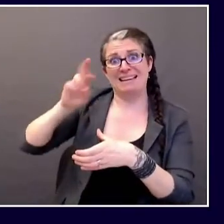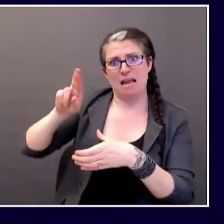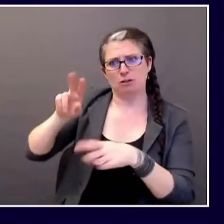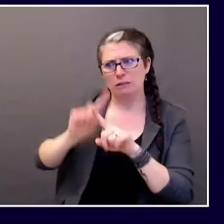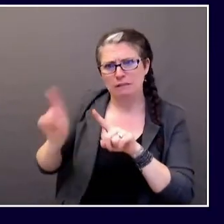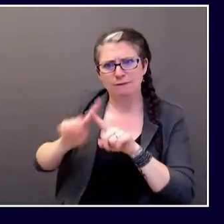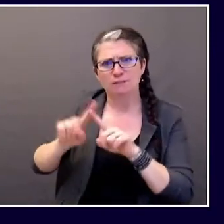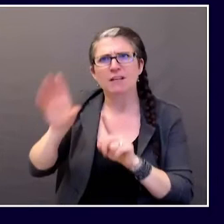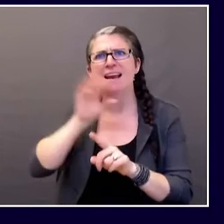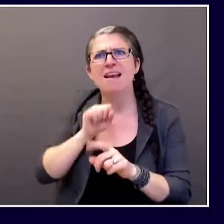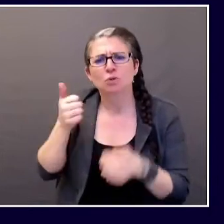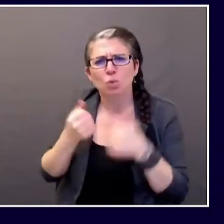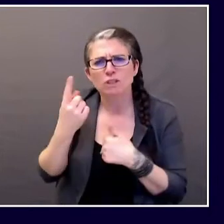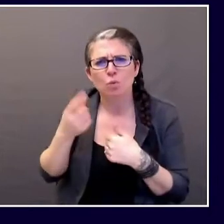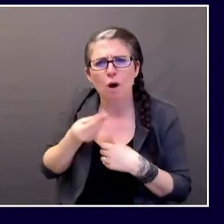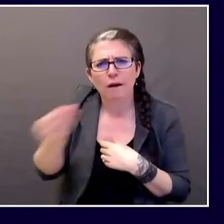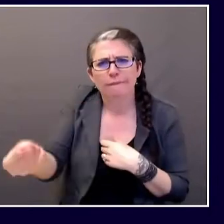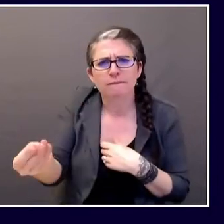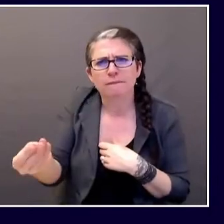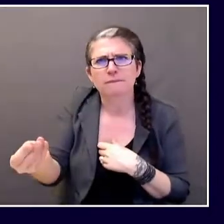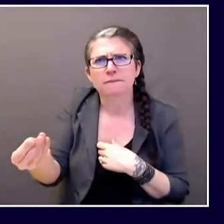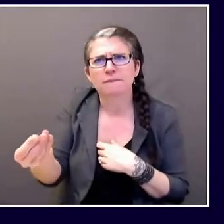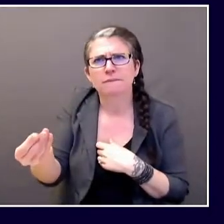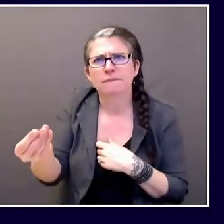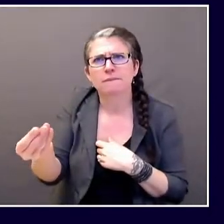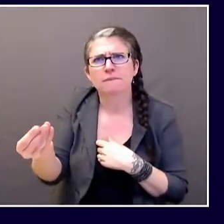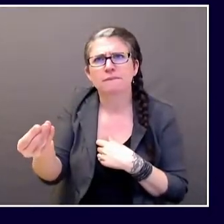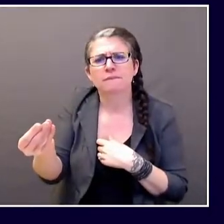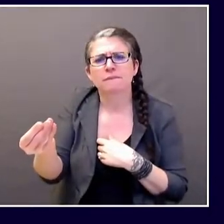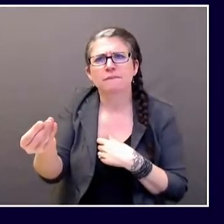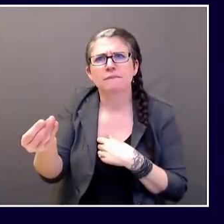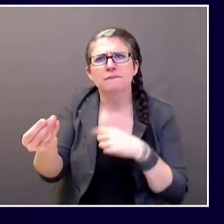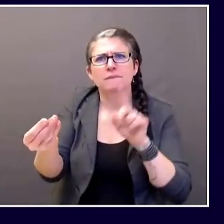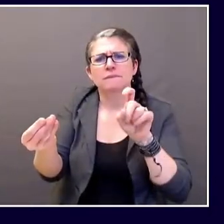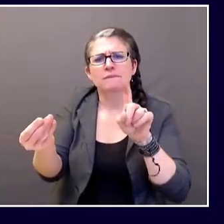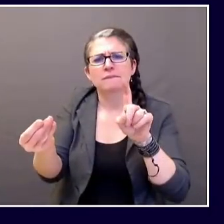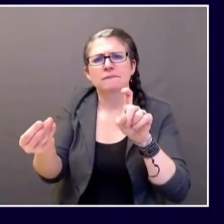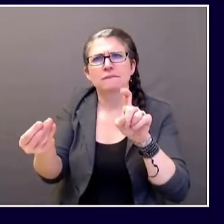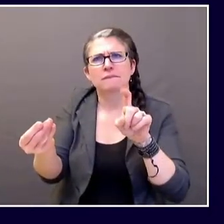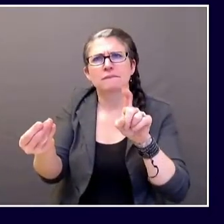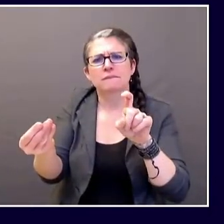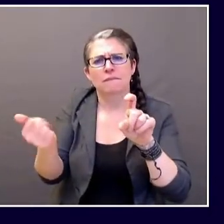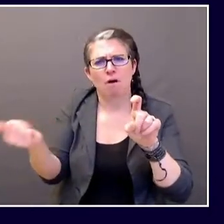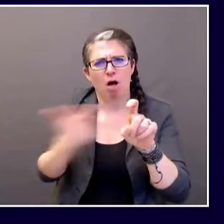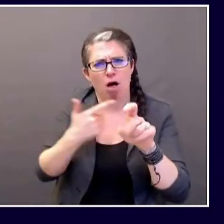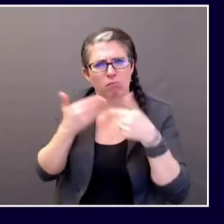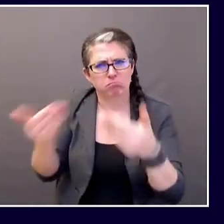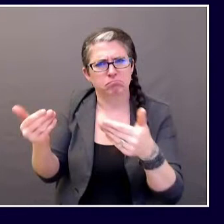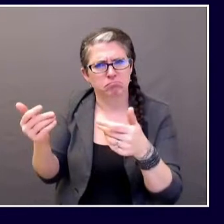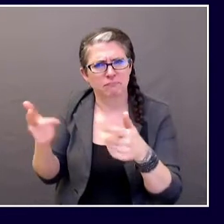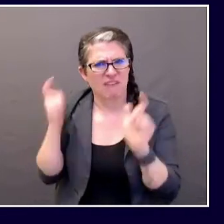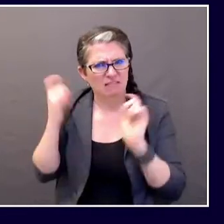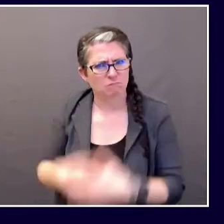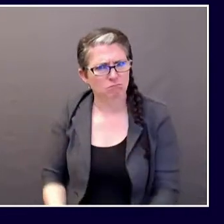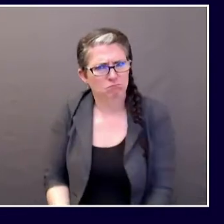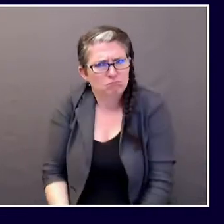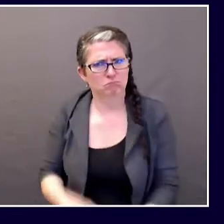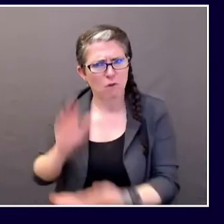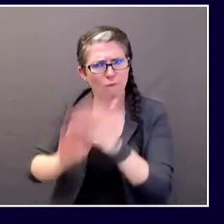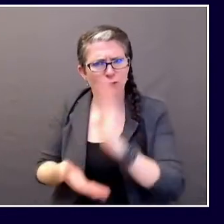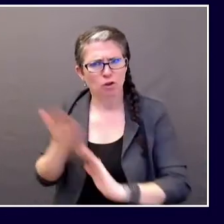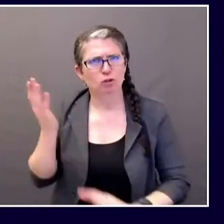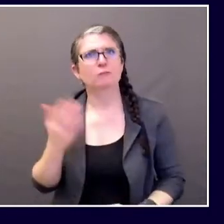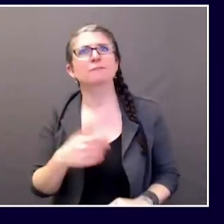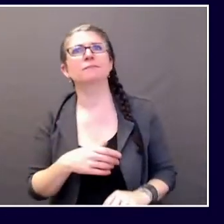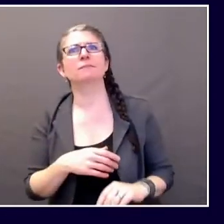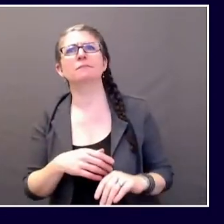I'm not sure, Jessica. Possible. It's not so much speed in that setting. When we talk about speed of vaccination, we're